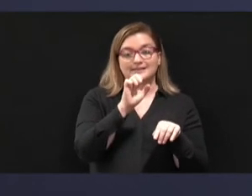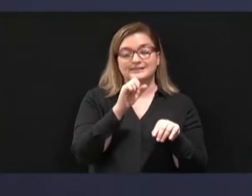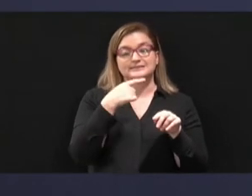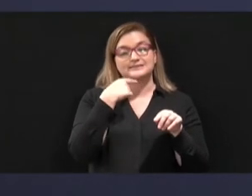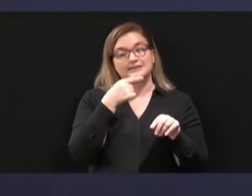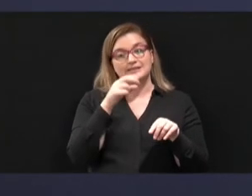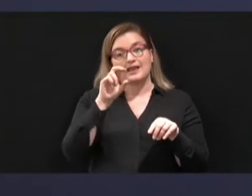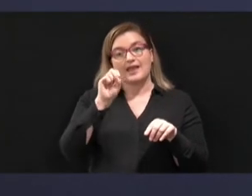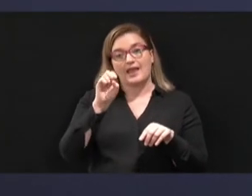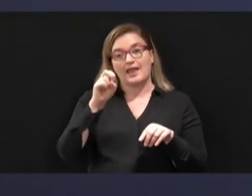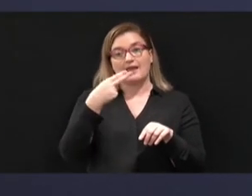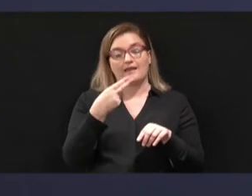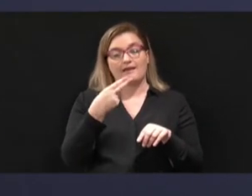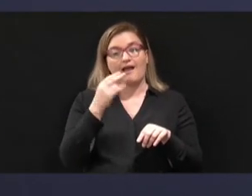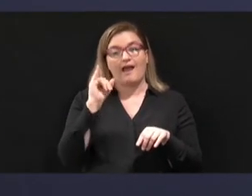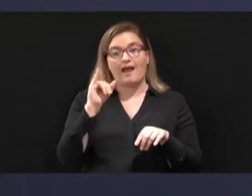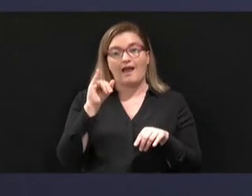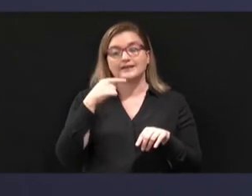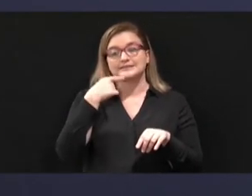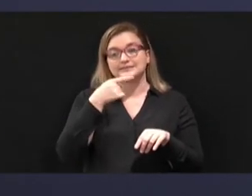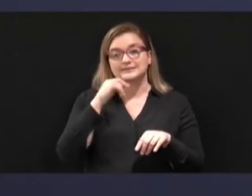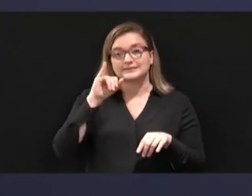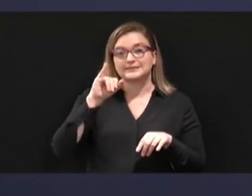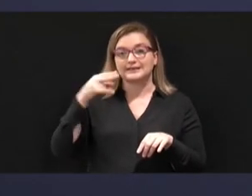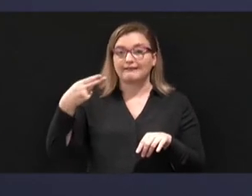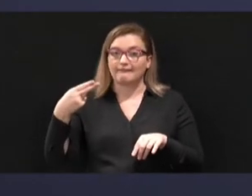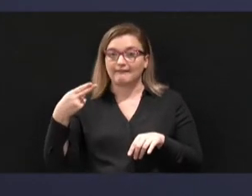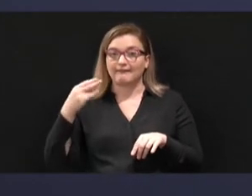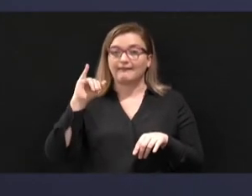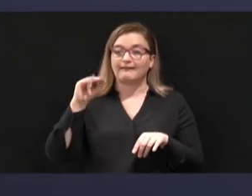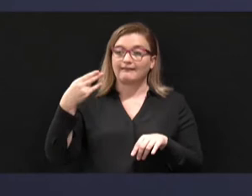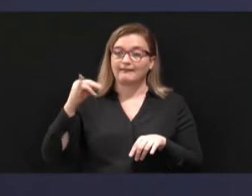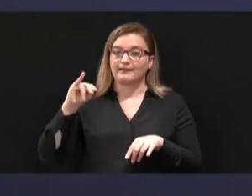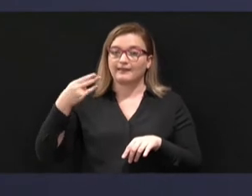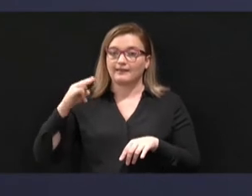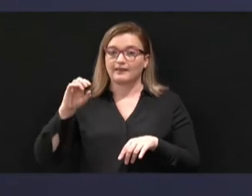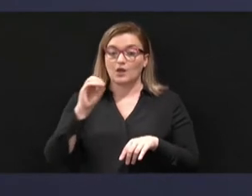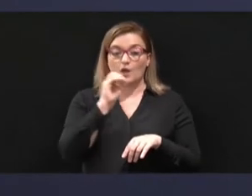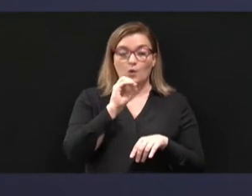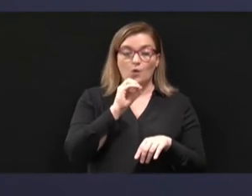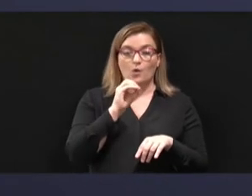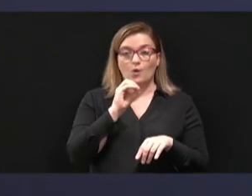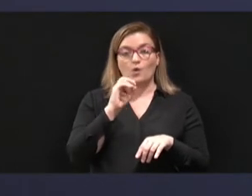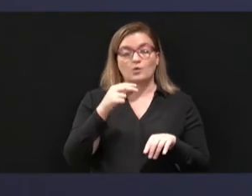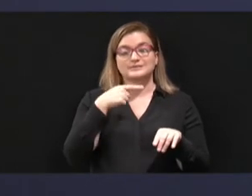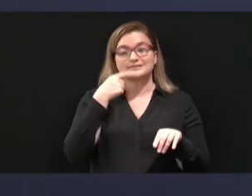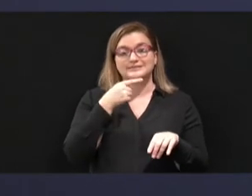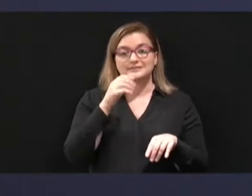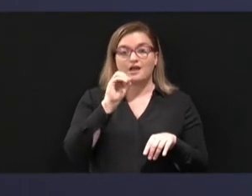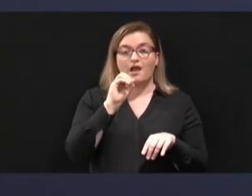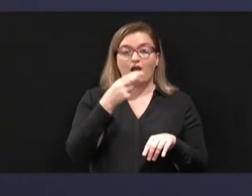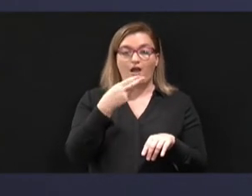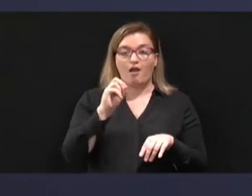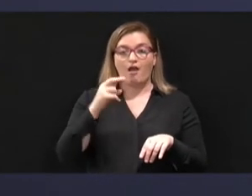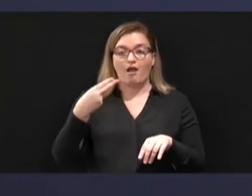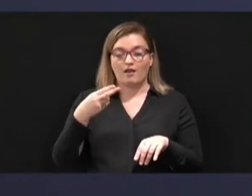I says eh, eh, eh, eh, O says ah, ah, U says